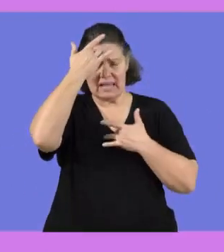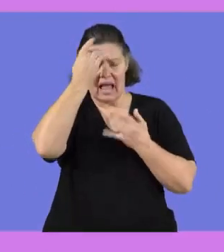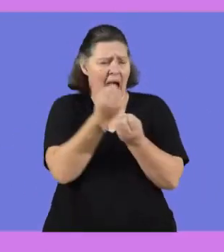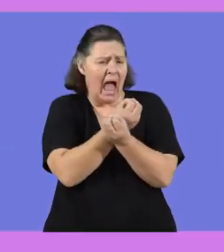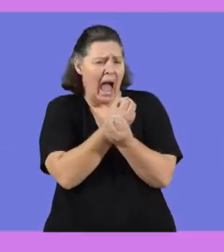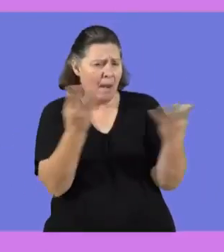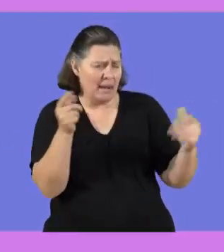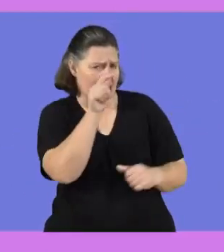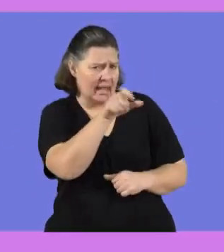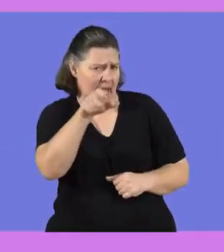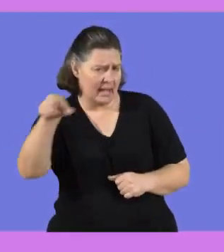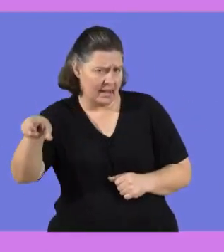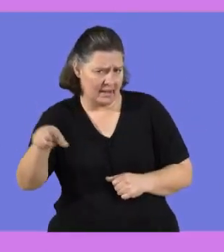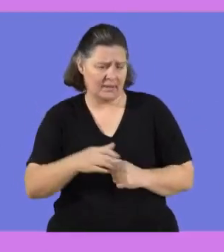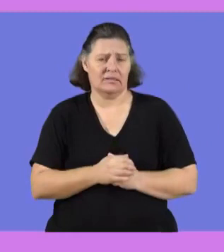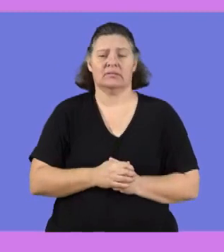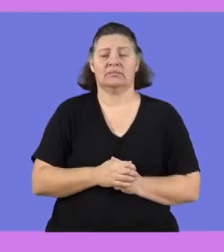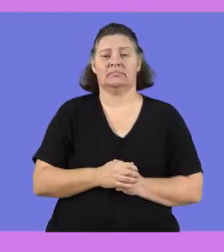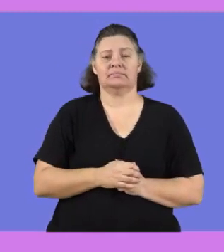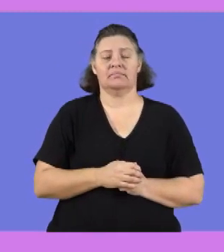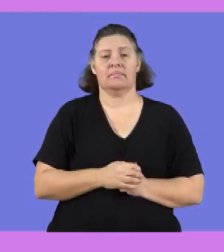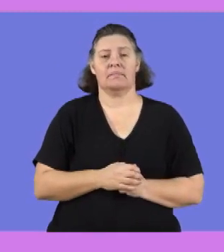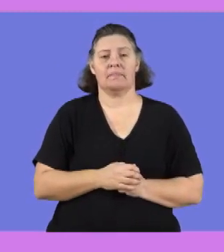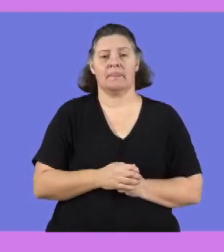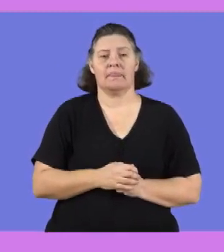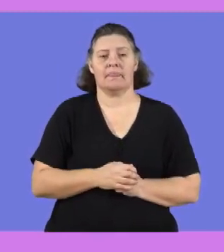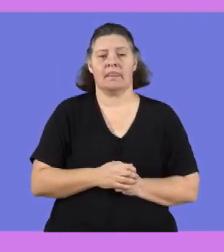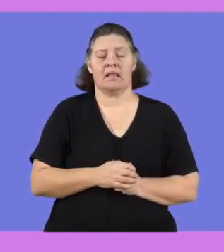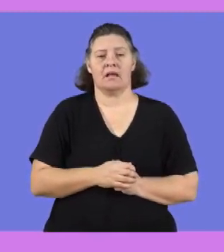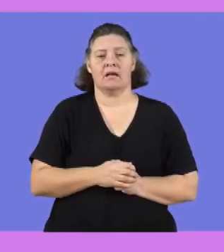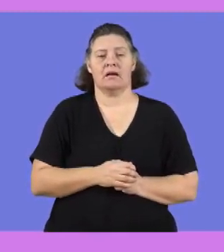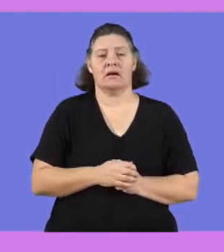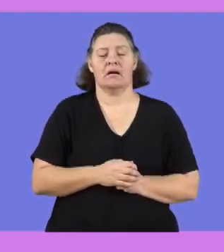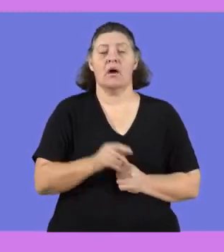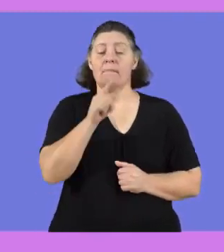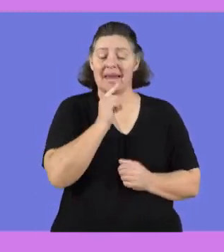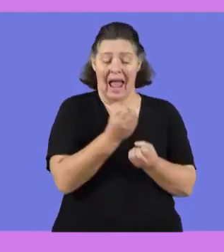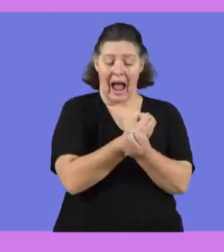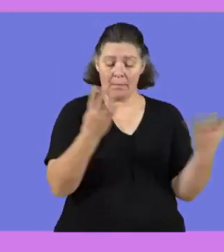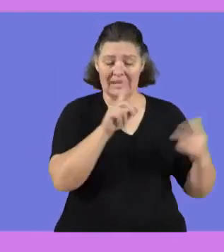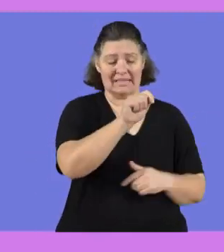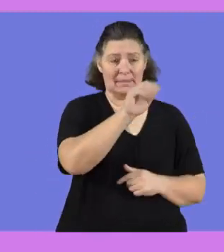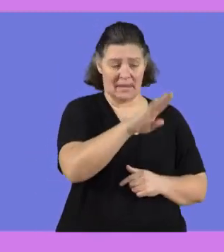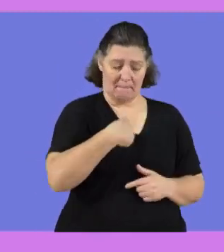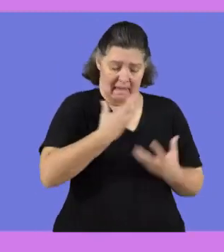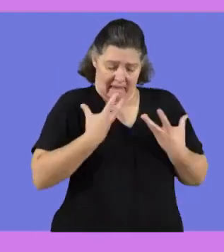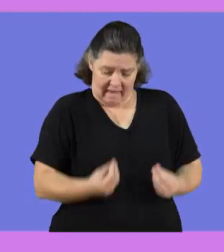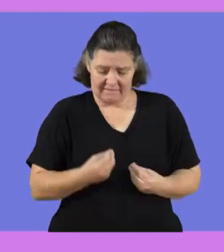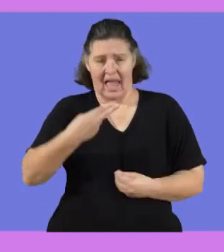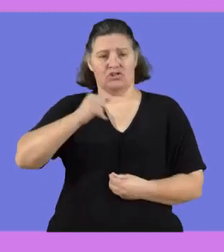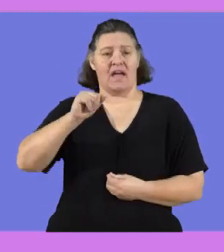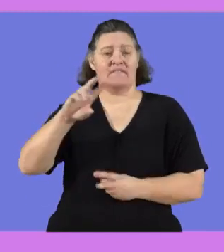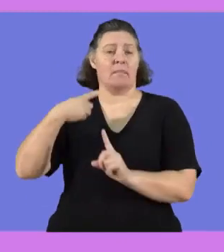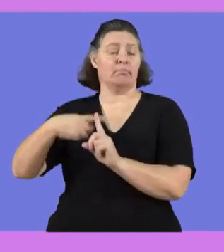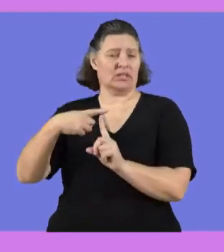many TB patients are HIV positive? So can we calculate that? To calculate